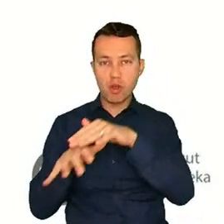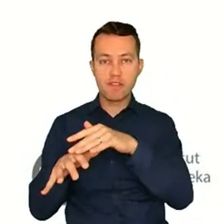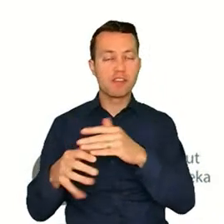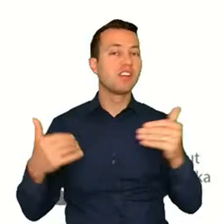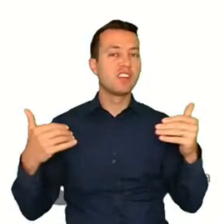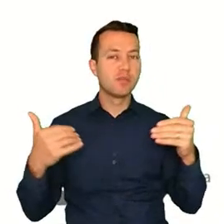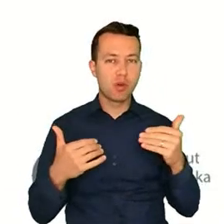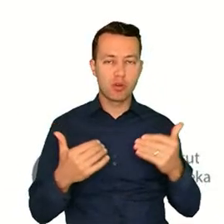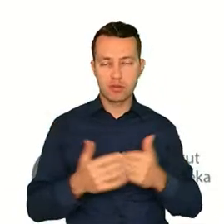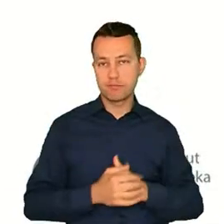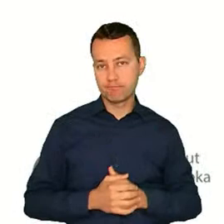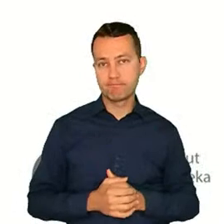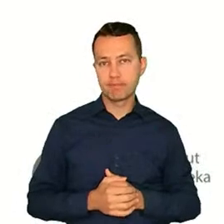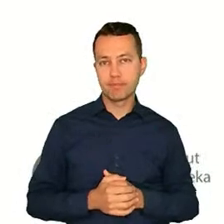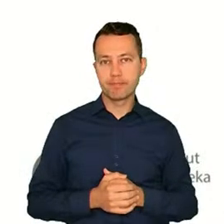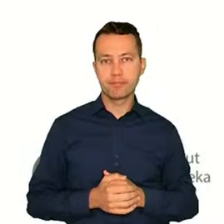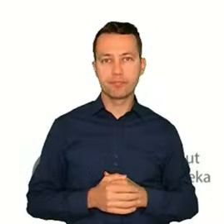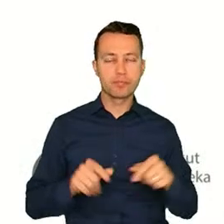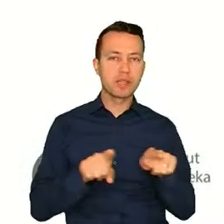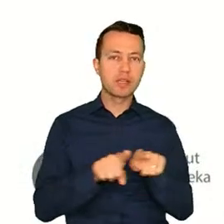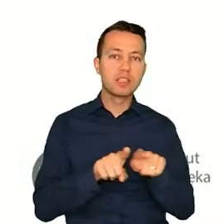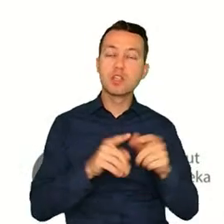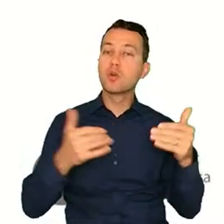the enterprise,